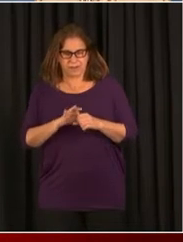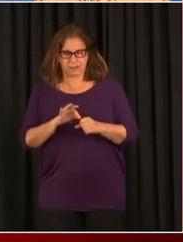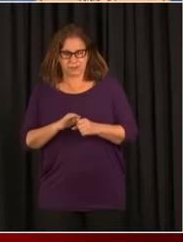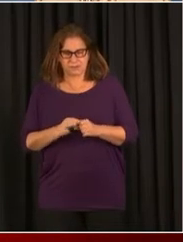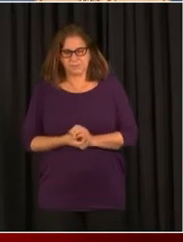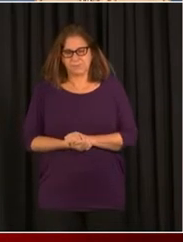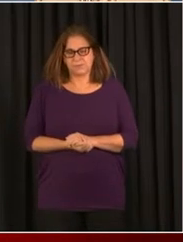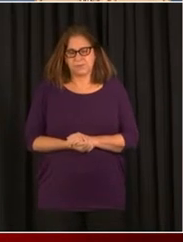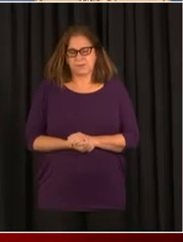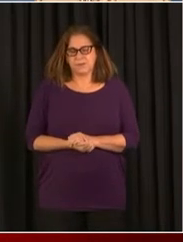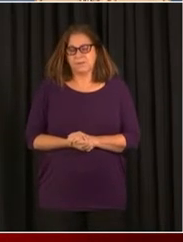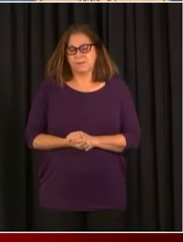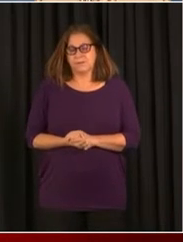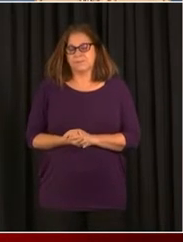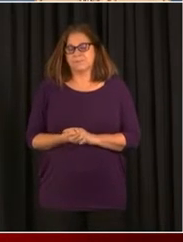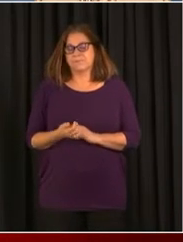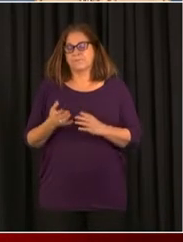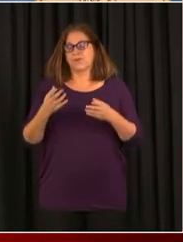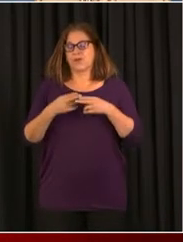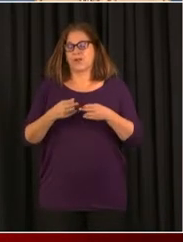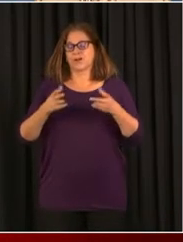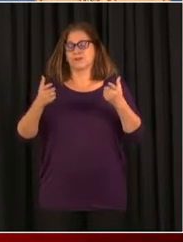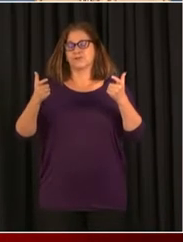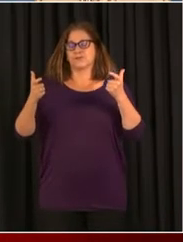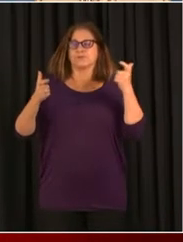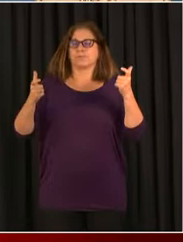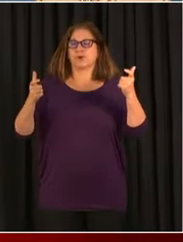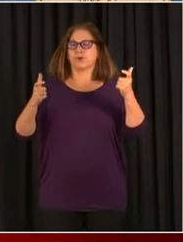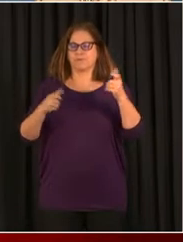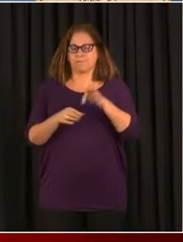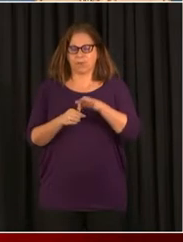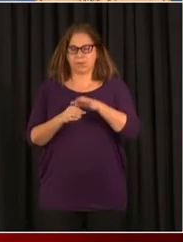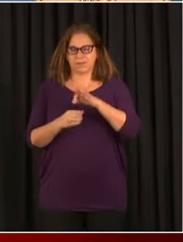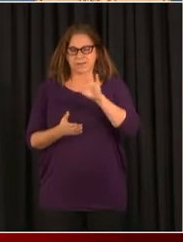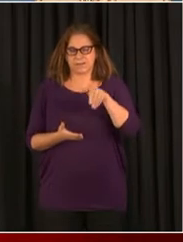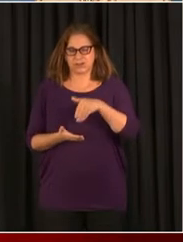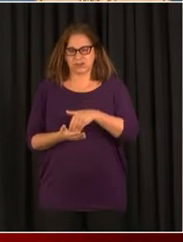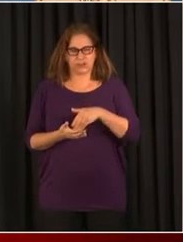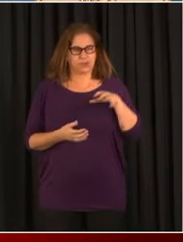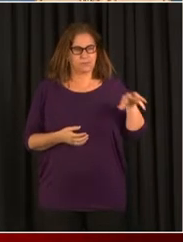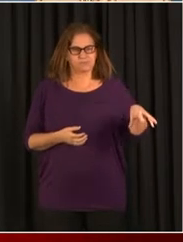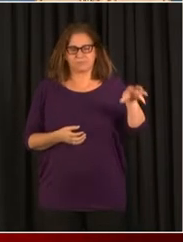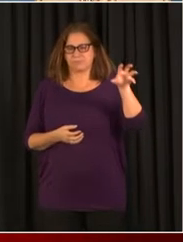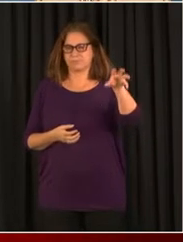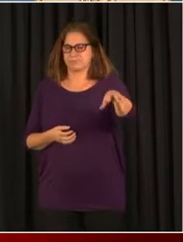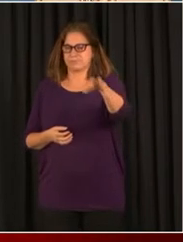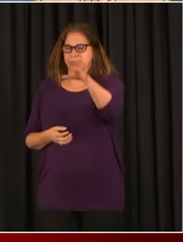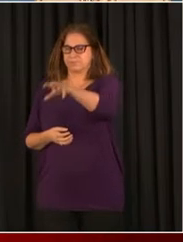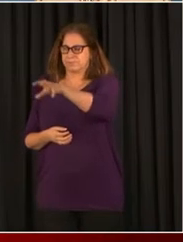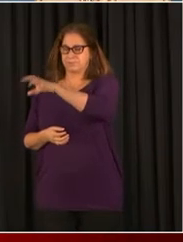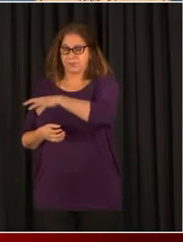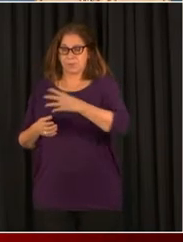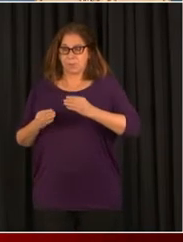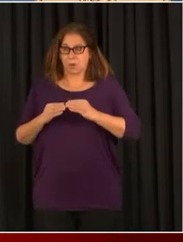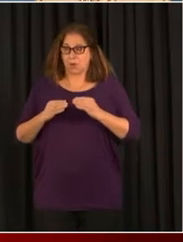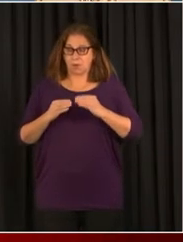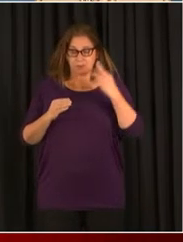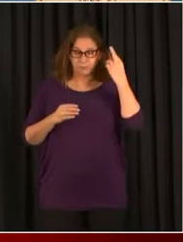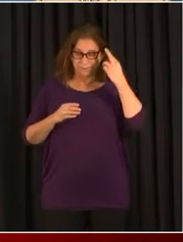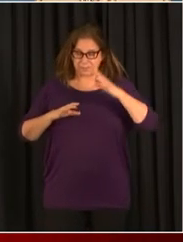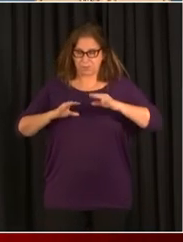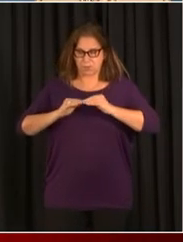can accommodate larger numbers of voters. So also look on the website for